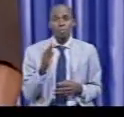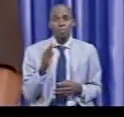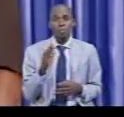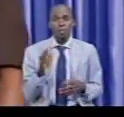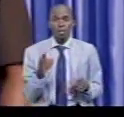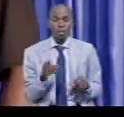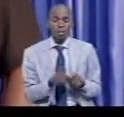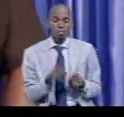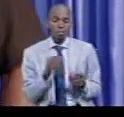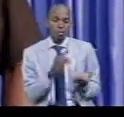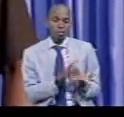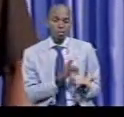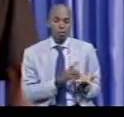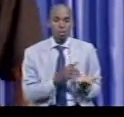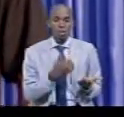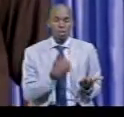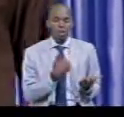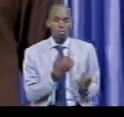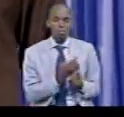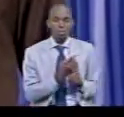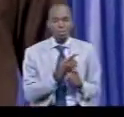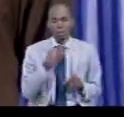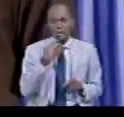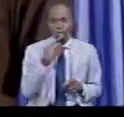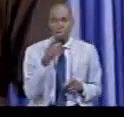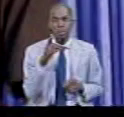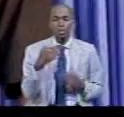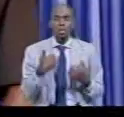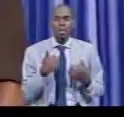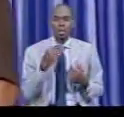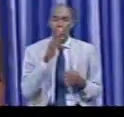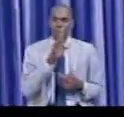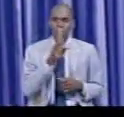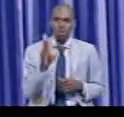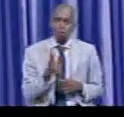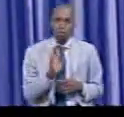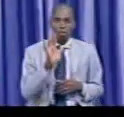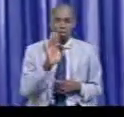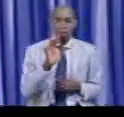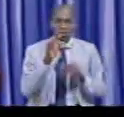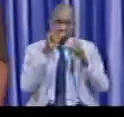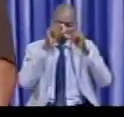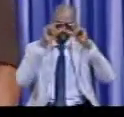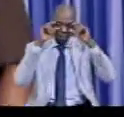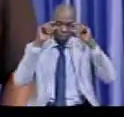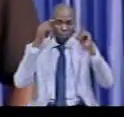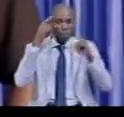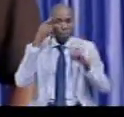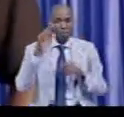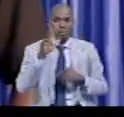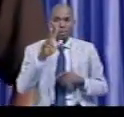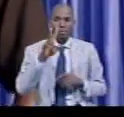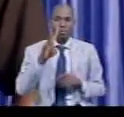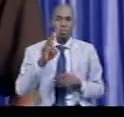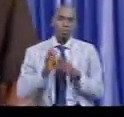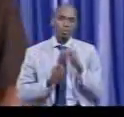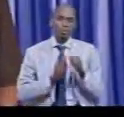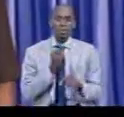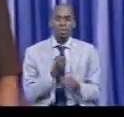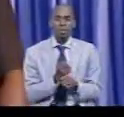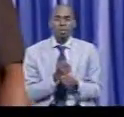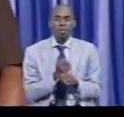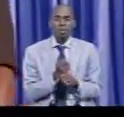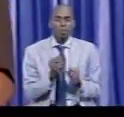Amua said, I've been wearing glasses for 32 years. Without